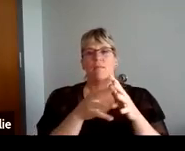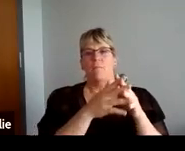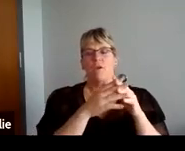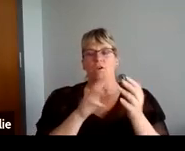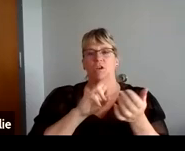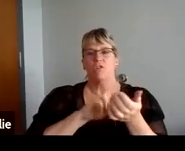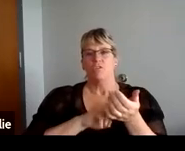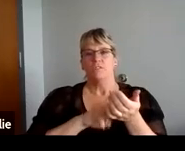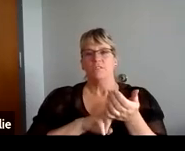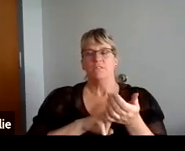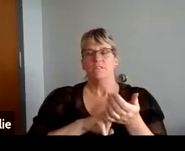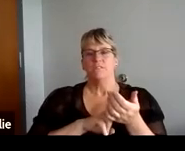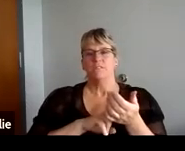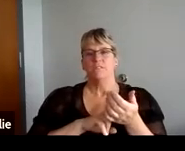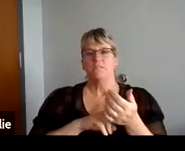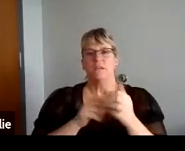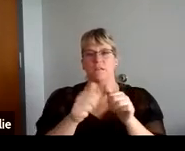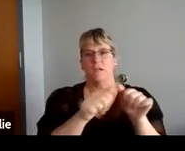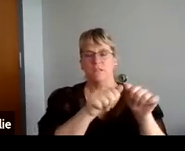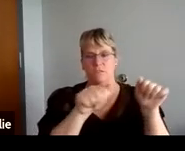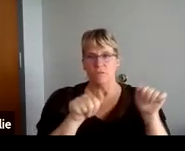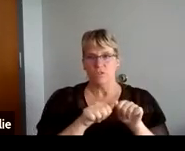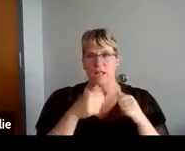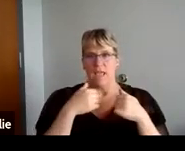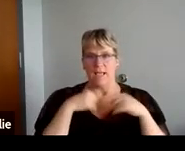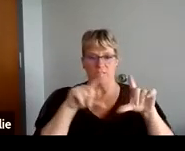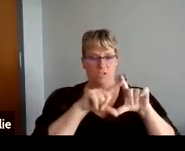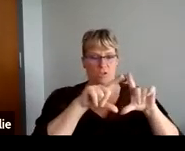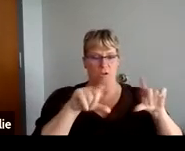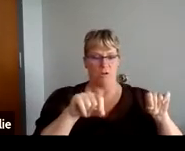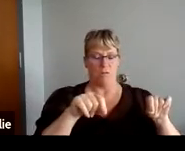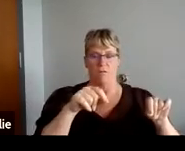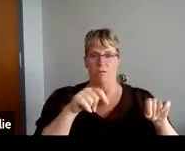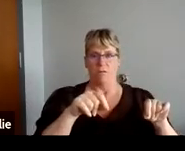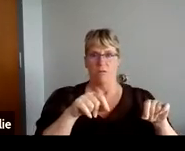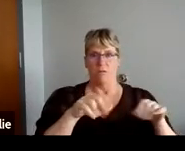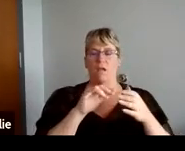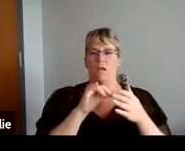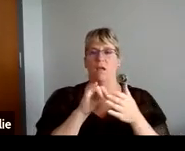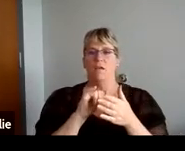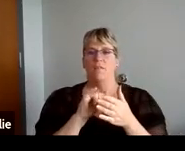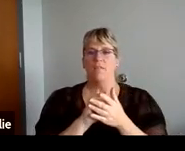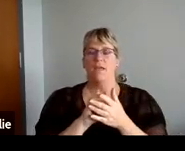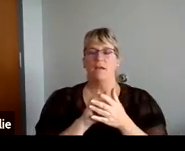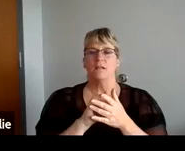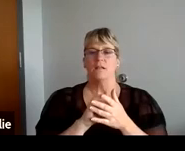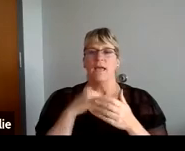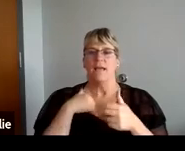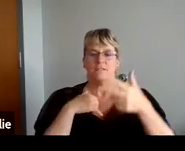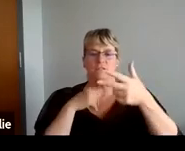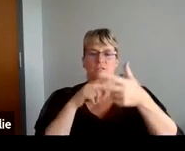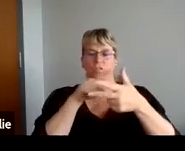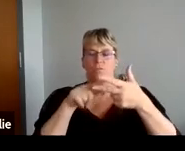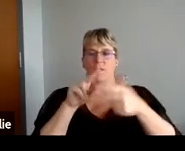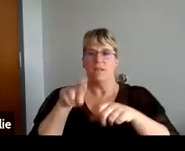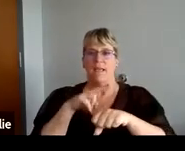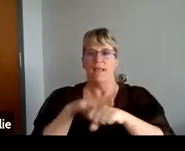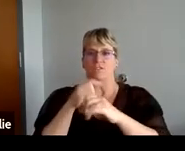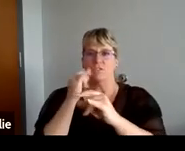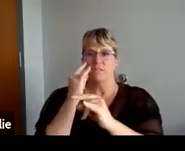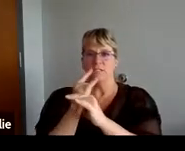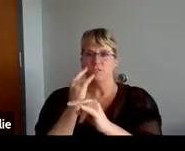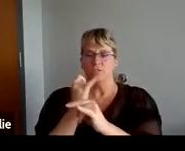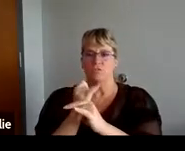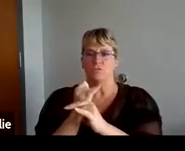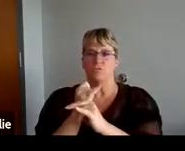has a pocket screening card for substance use disorder. It works on the three National Institute of Drug